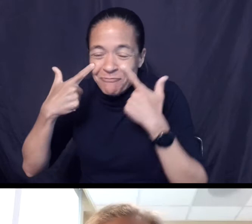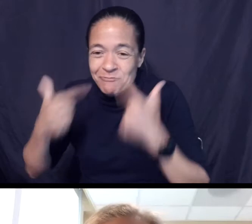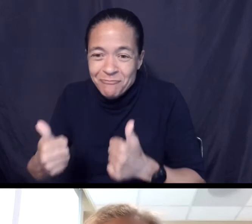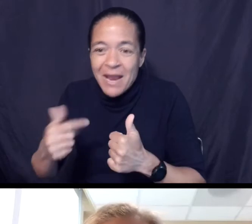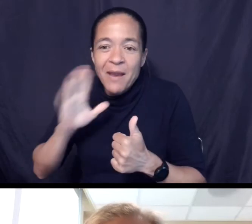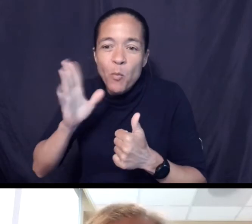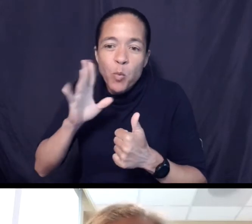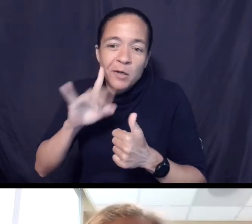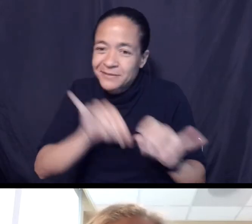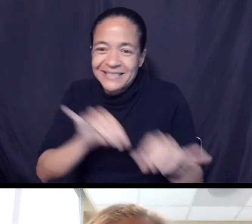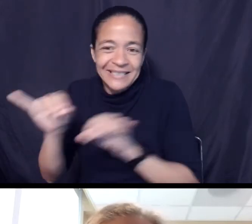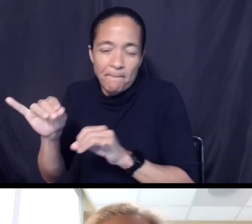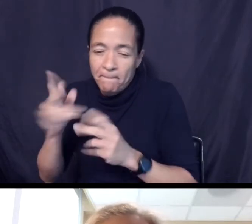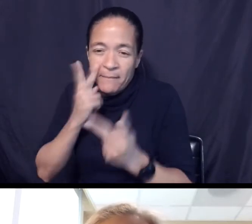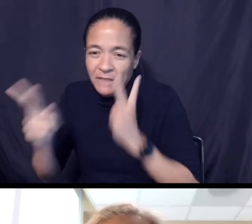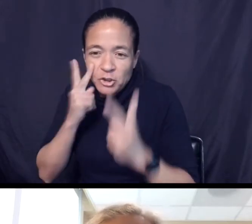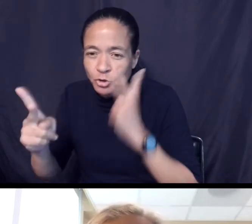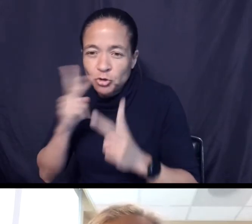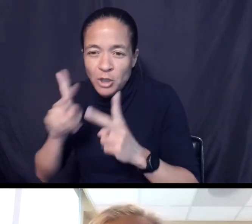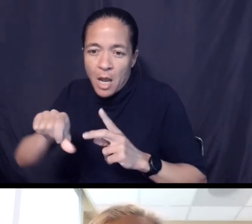other child as they grow up.